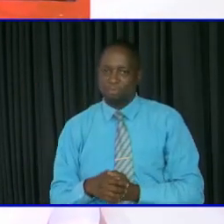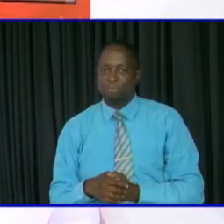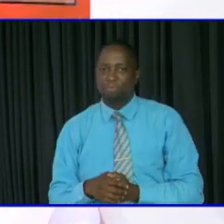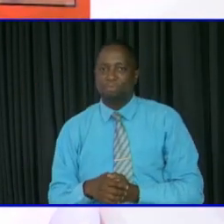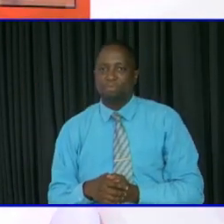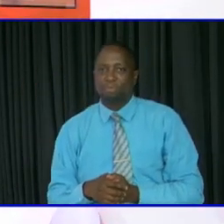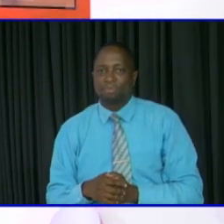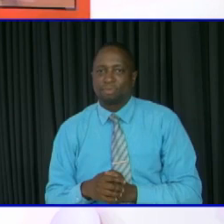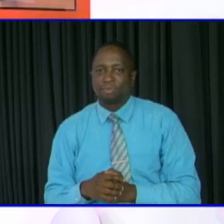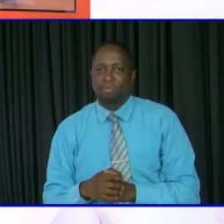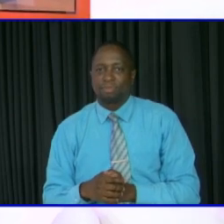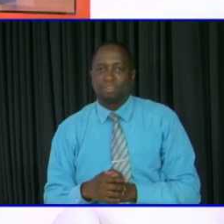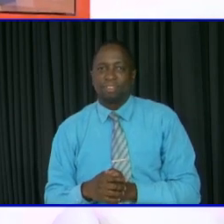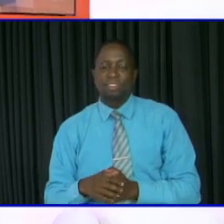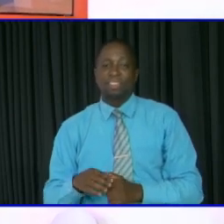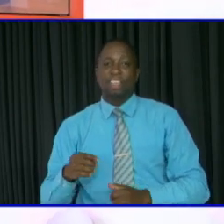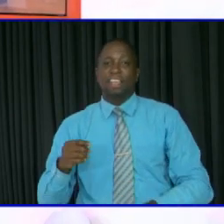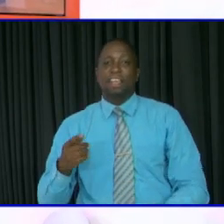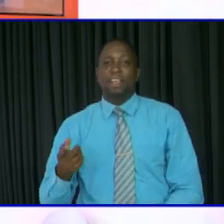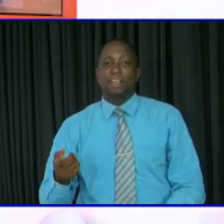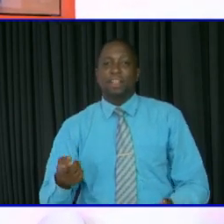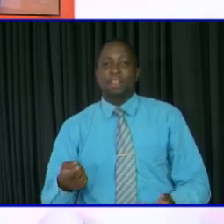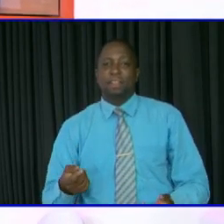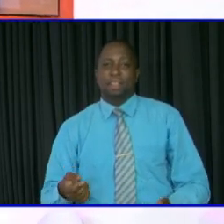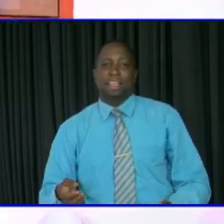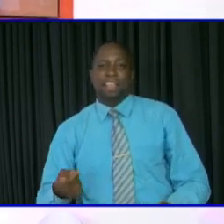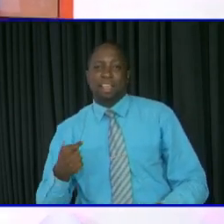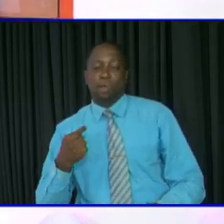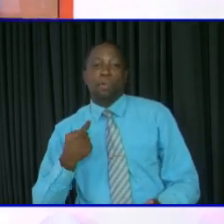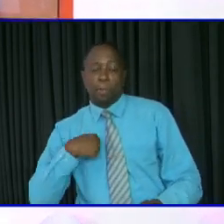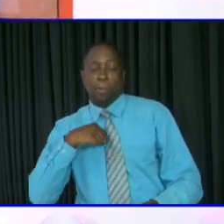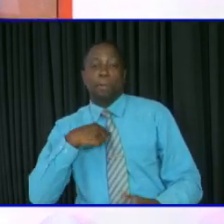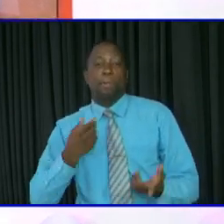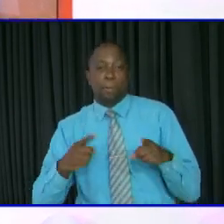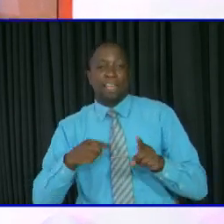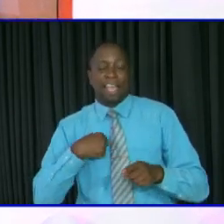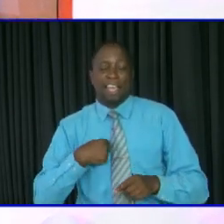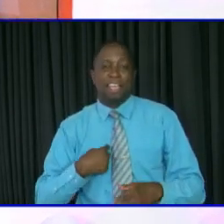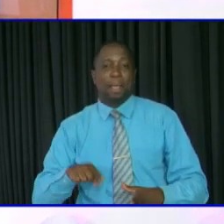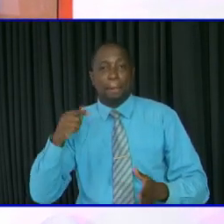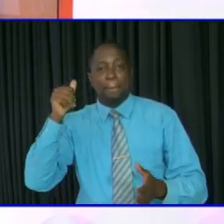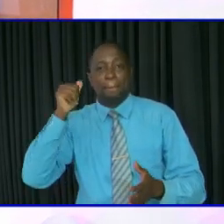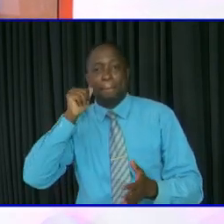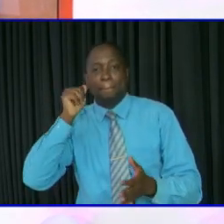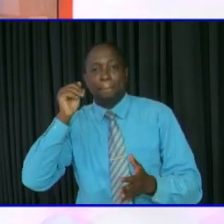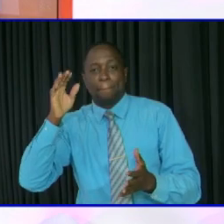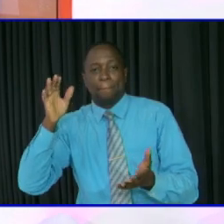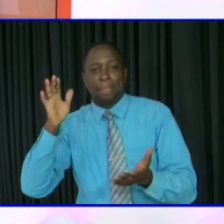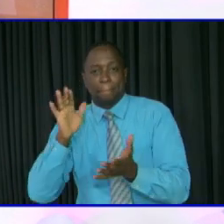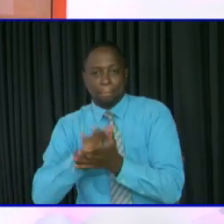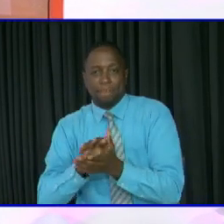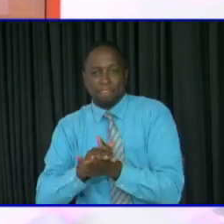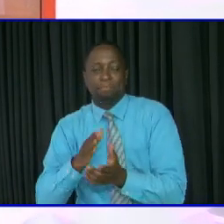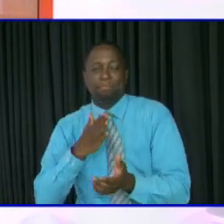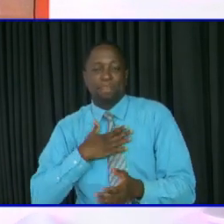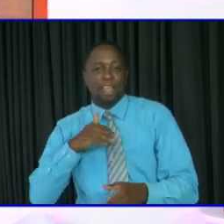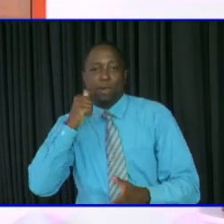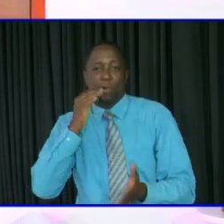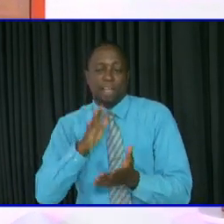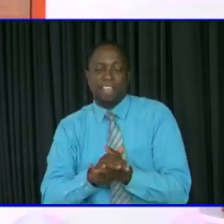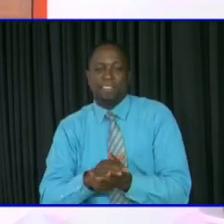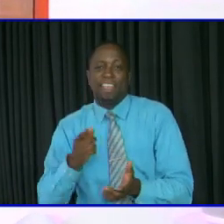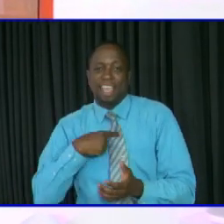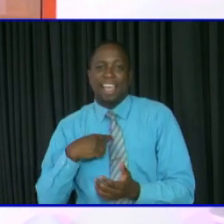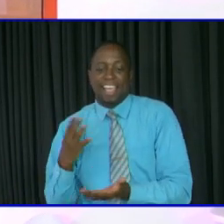I pray that until we die, I will be able to carry her. My brothers and my sisters, unlike me, I may